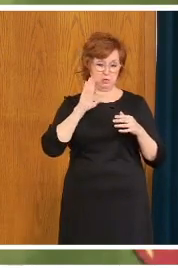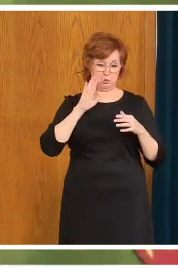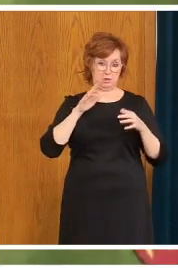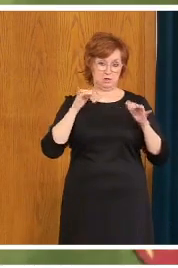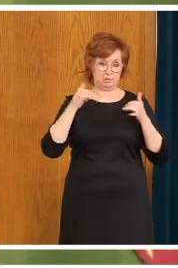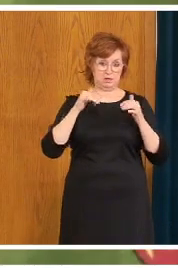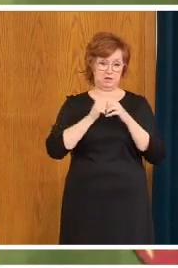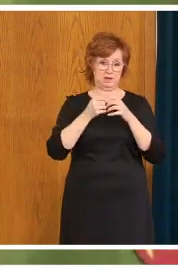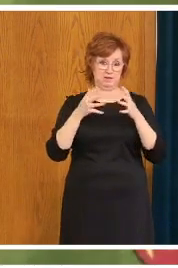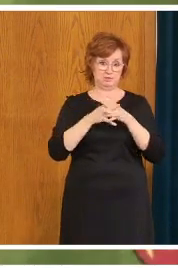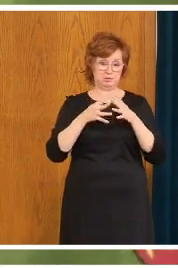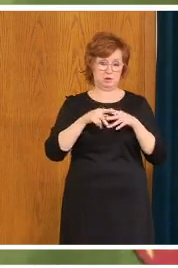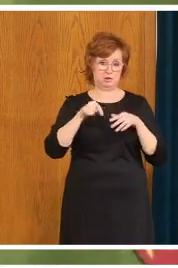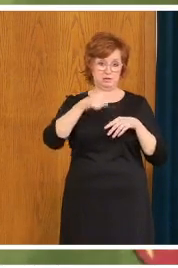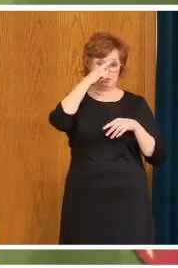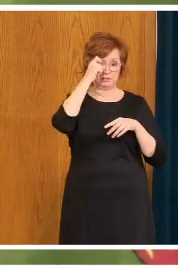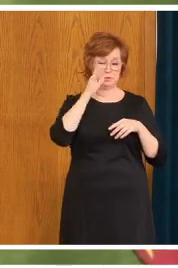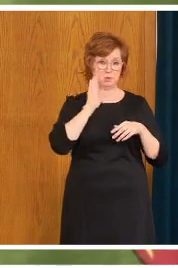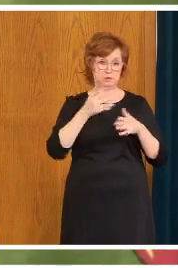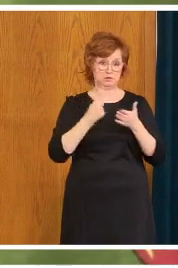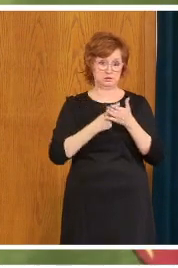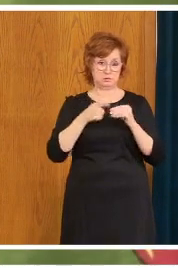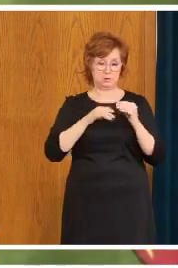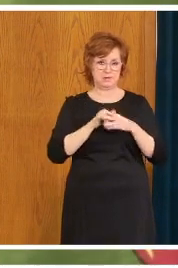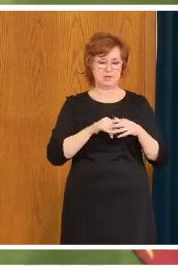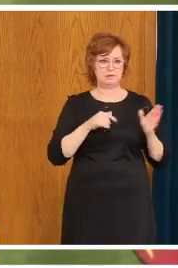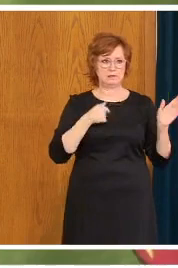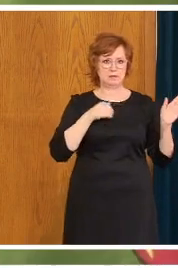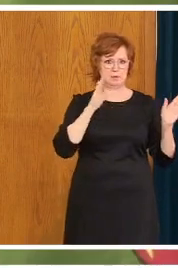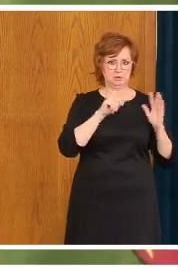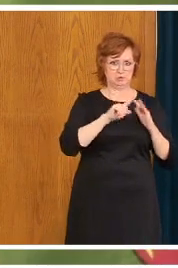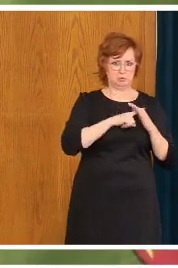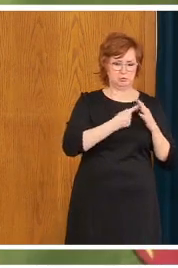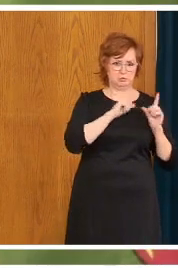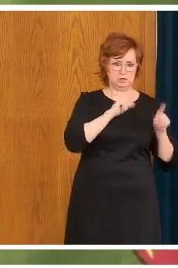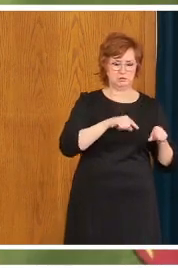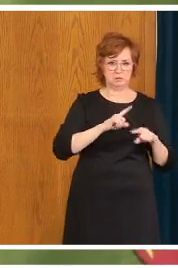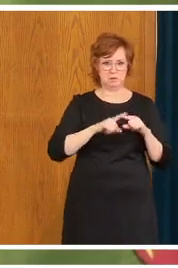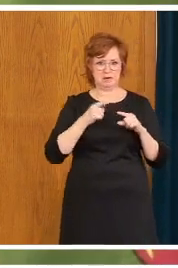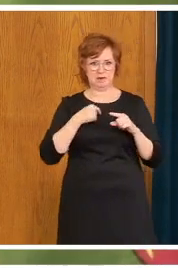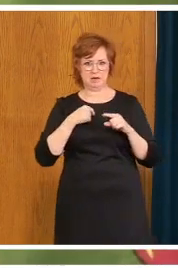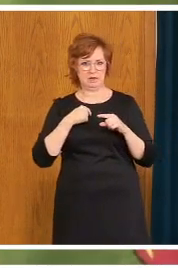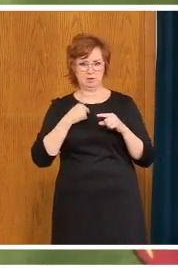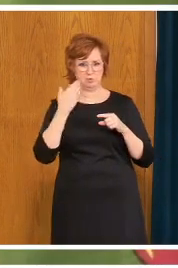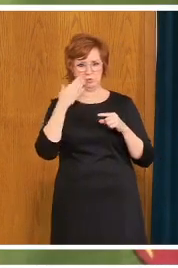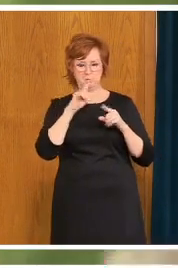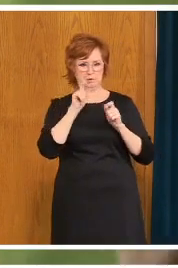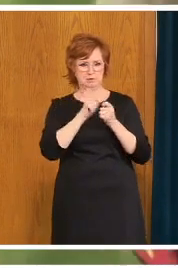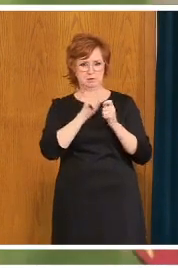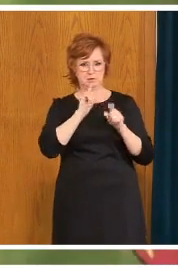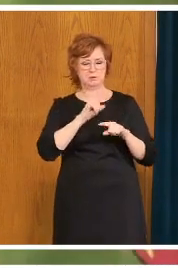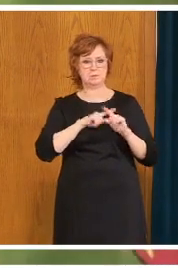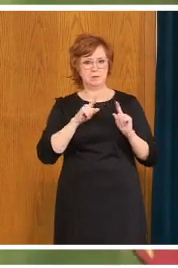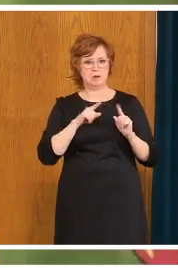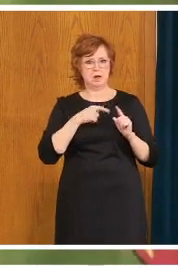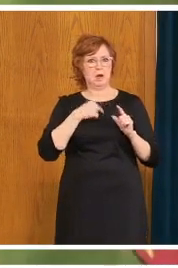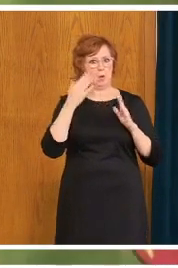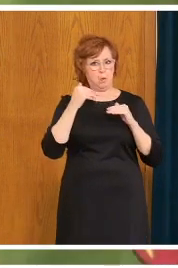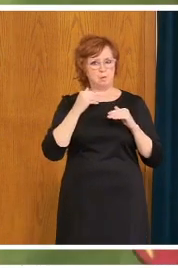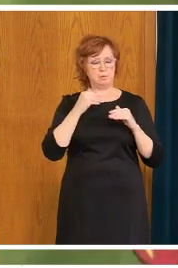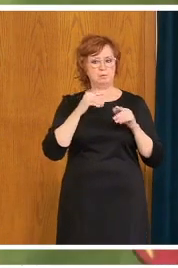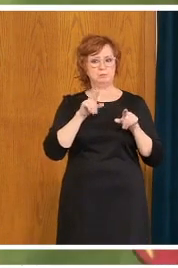that? I'll start with that. I haven't been involved in any conversations with the riders specifically on that. We're hoping that, as